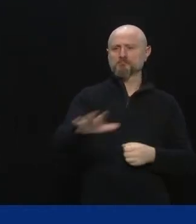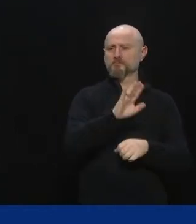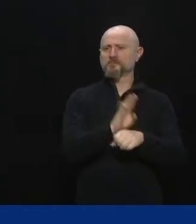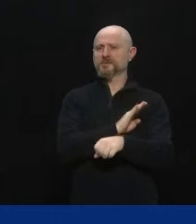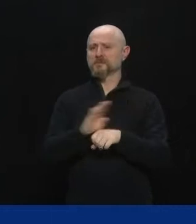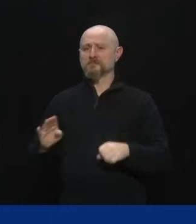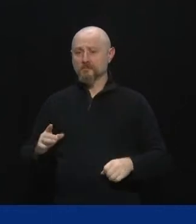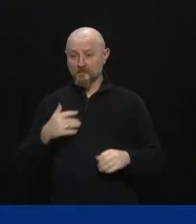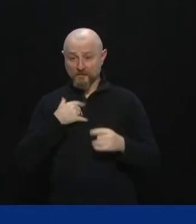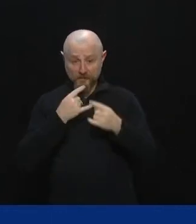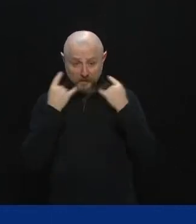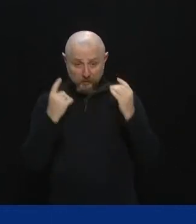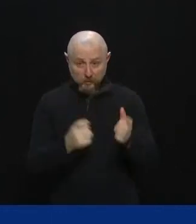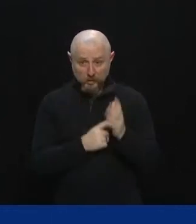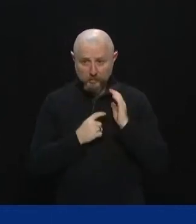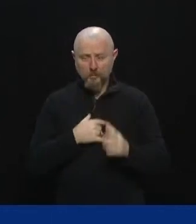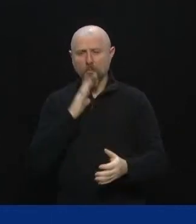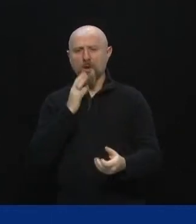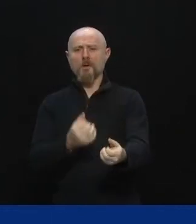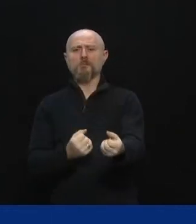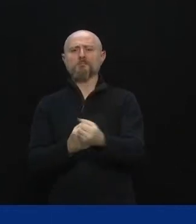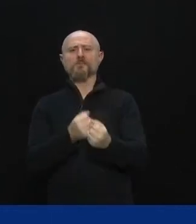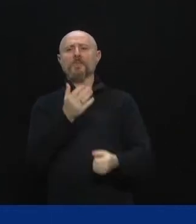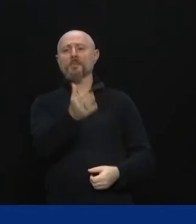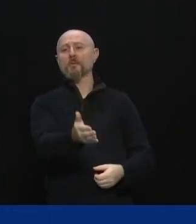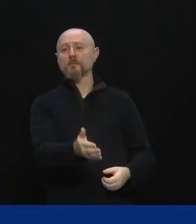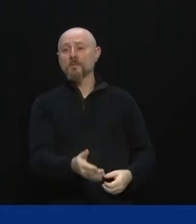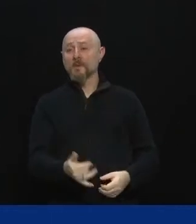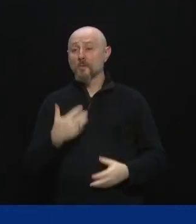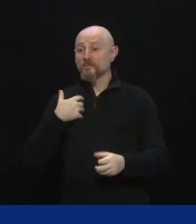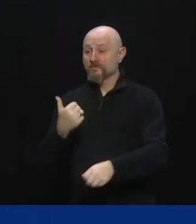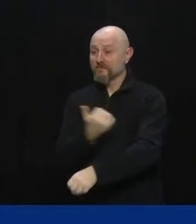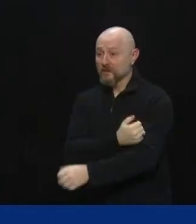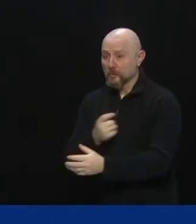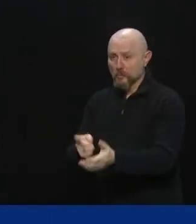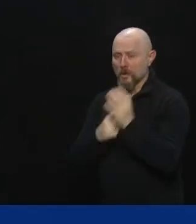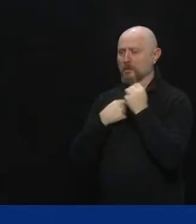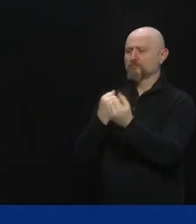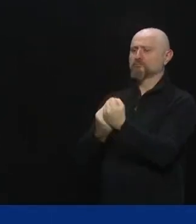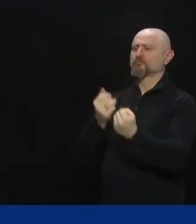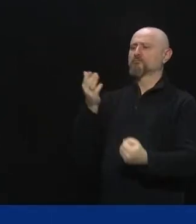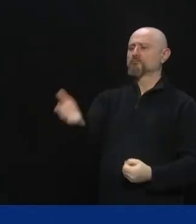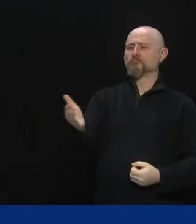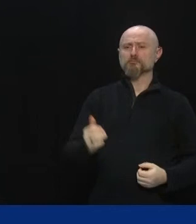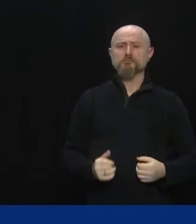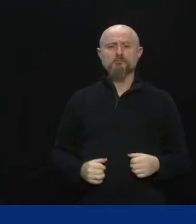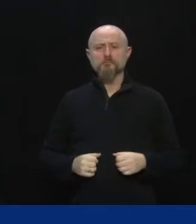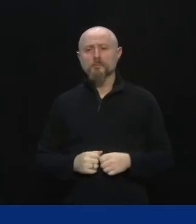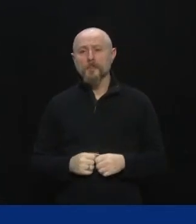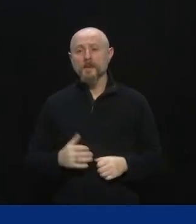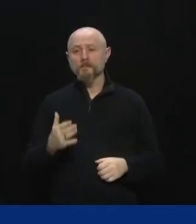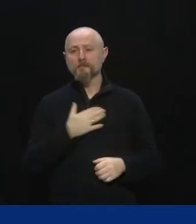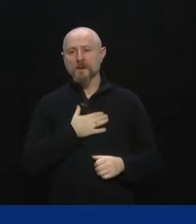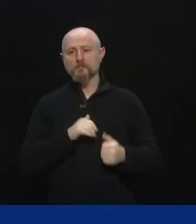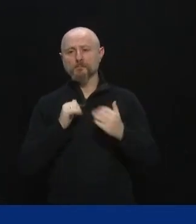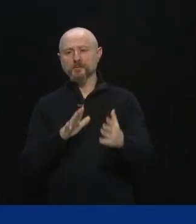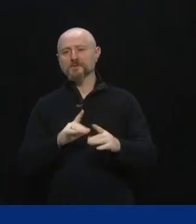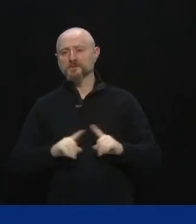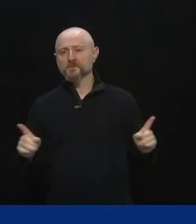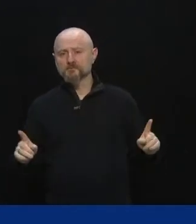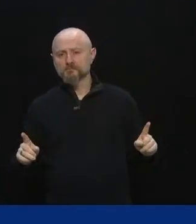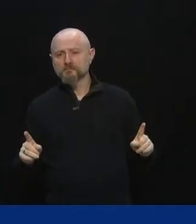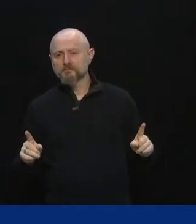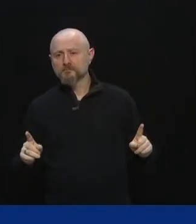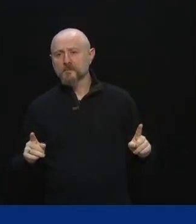mask requirement or a vaccination requirement for people to go in them. So it's a different approach. It works. We're standing behind